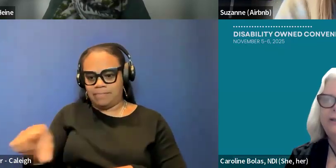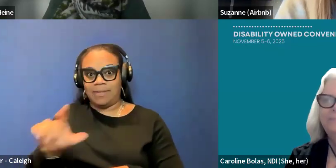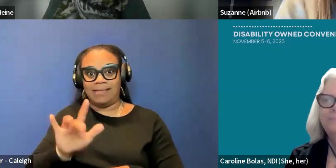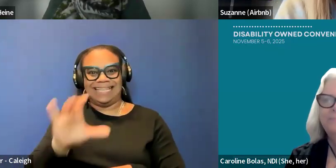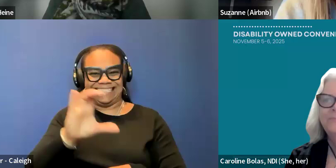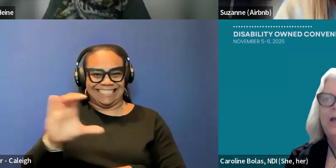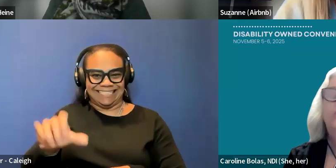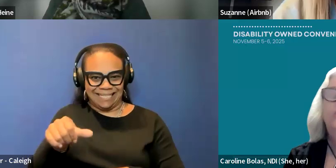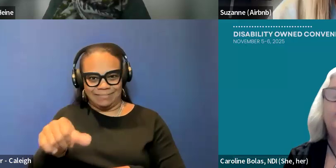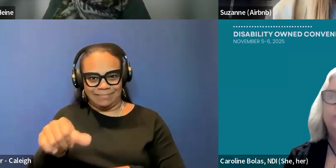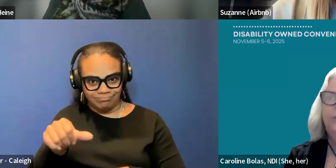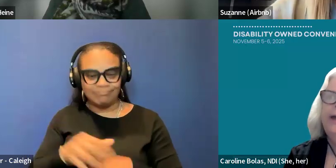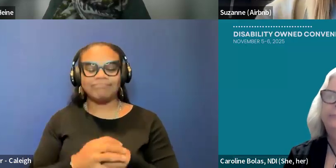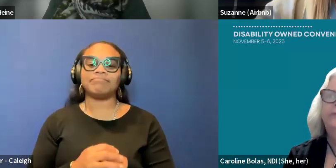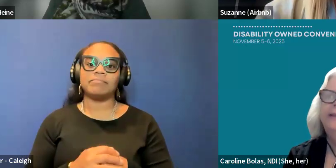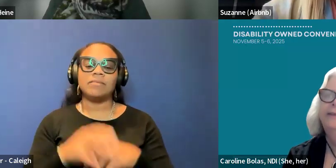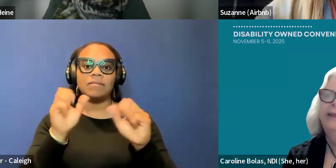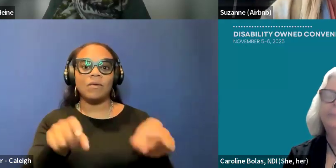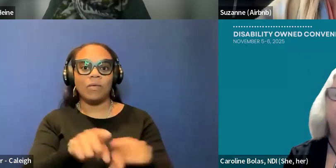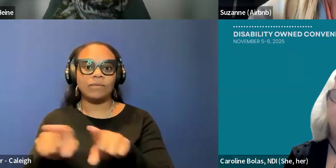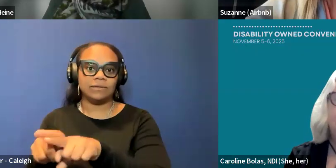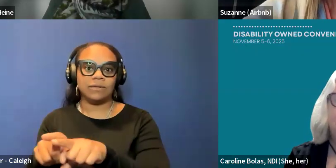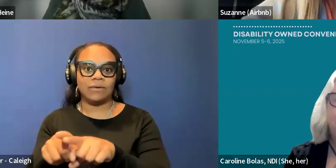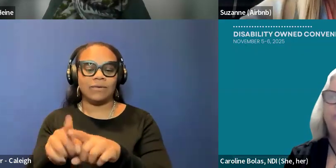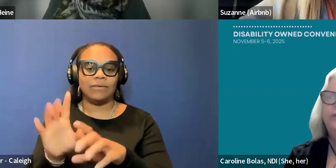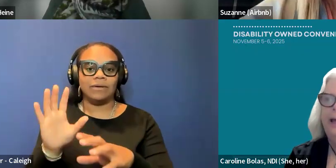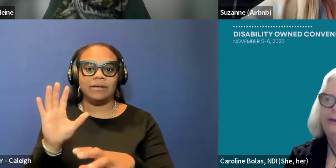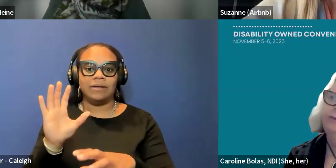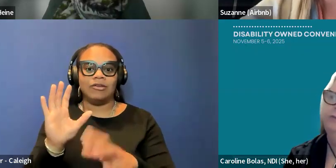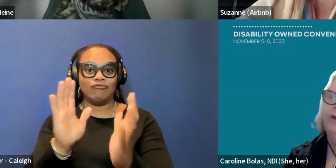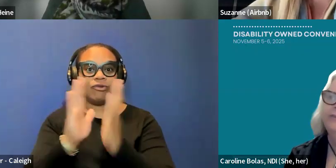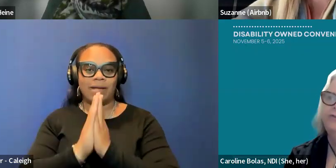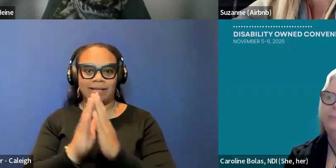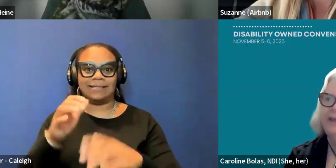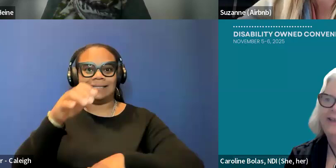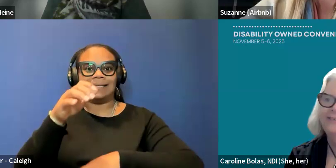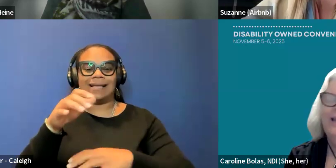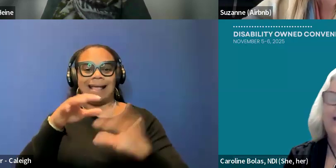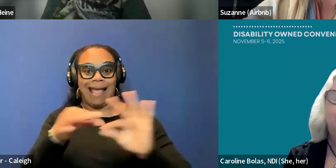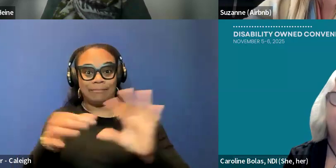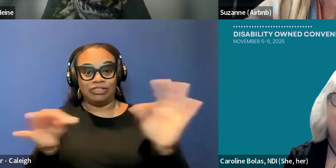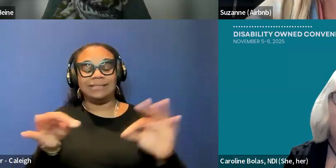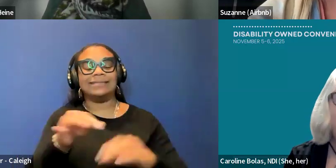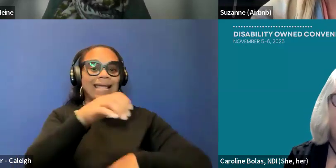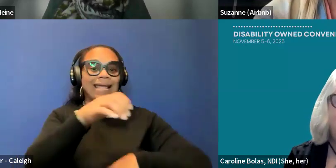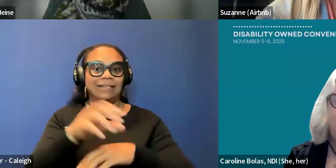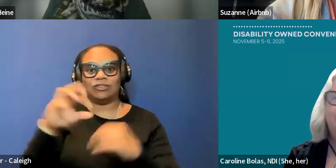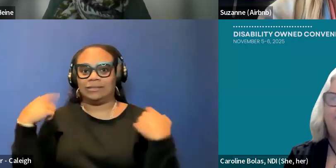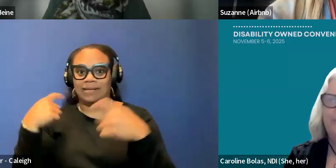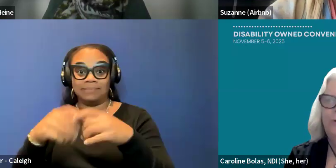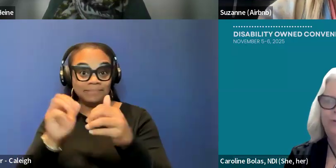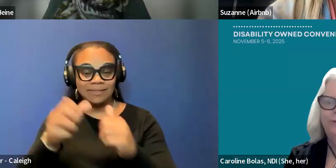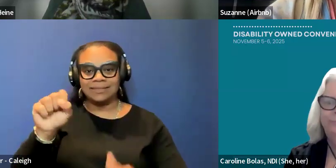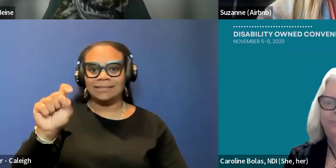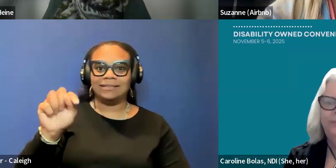your screen. You can also access the captions in English or Spanish via stream text. Just click on the link